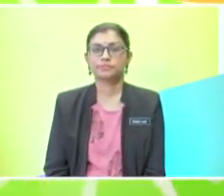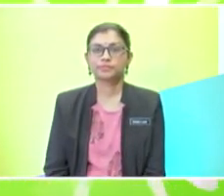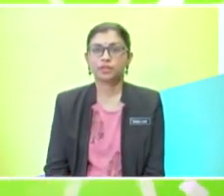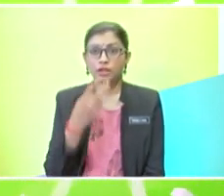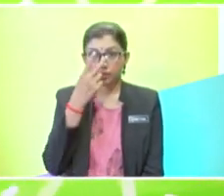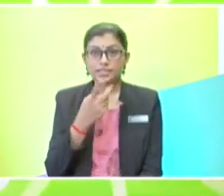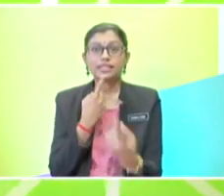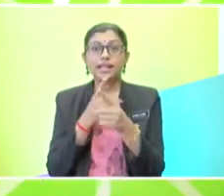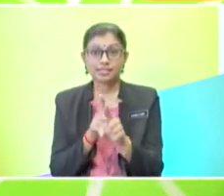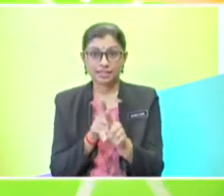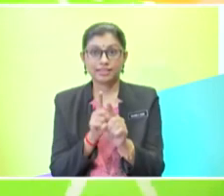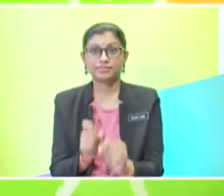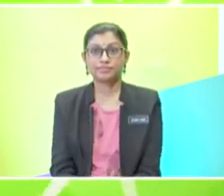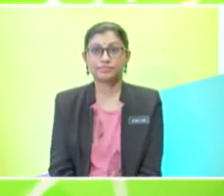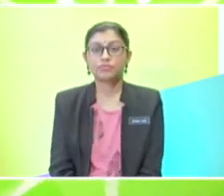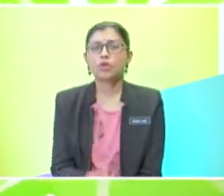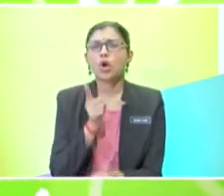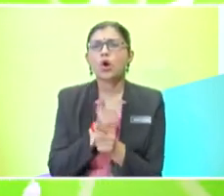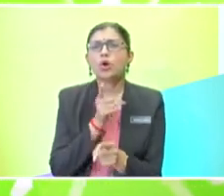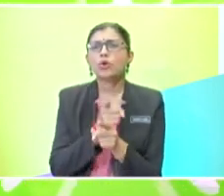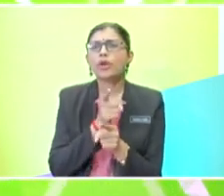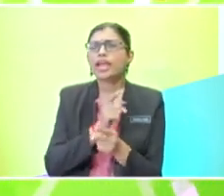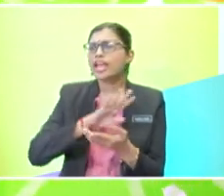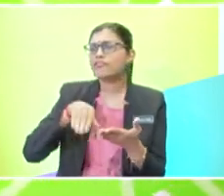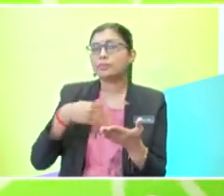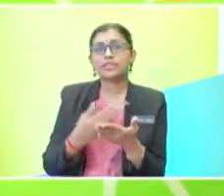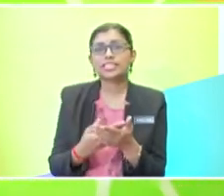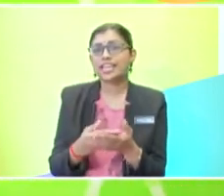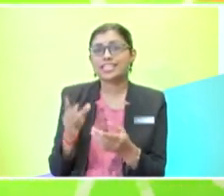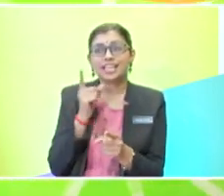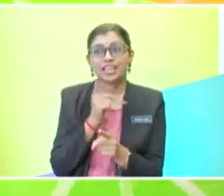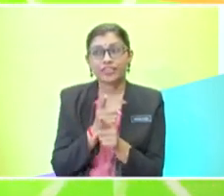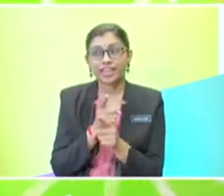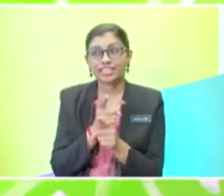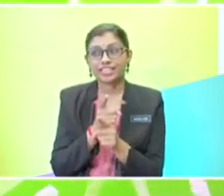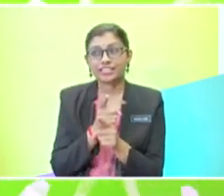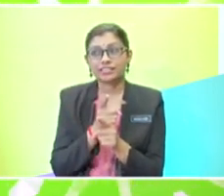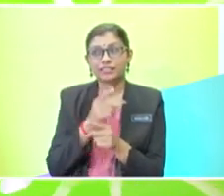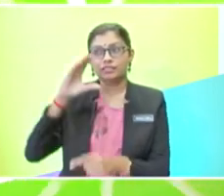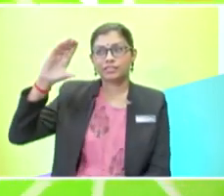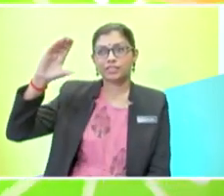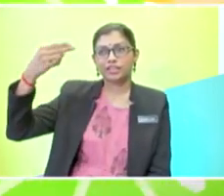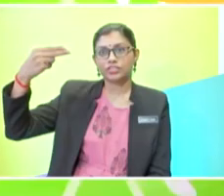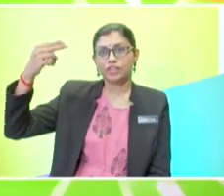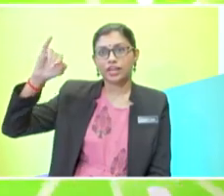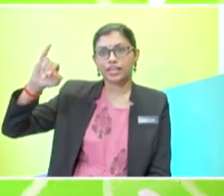card, please. Yeah, there we go. Chicken. Yes, definitely. How you spell chicken?